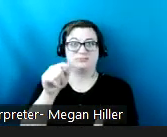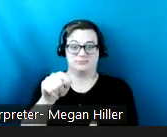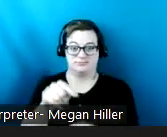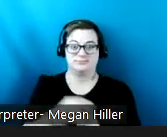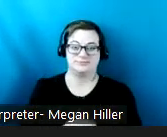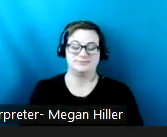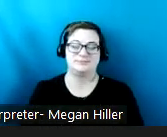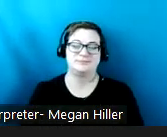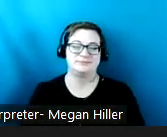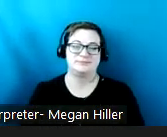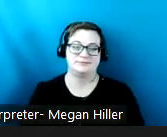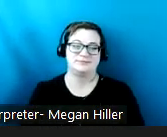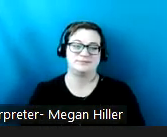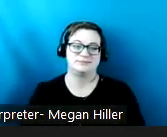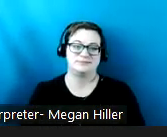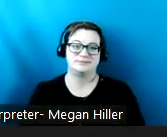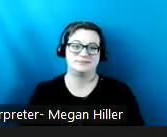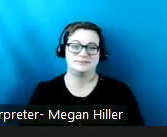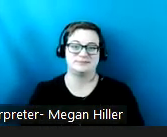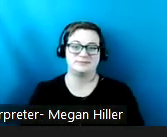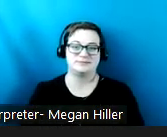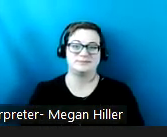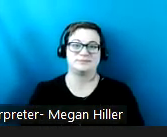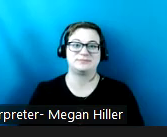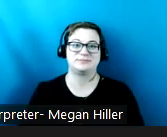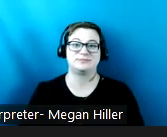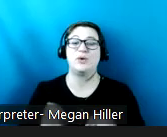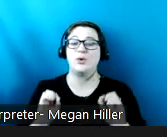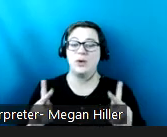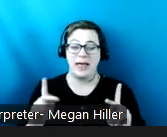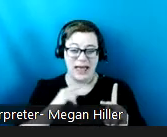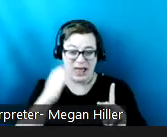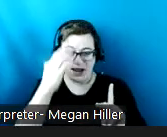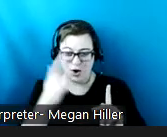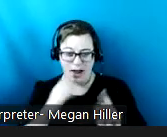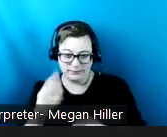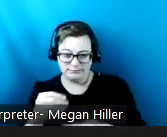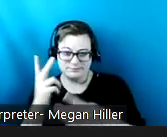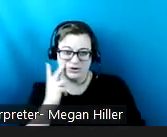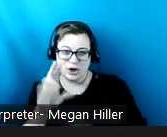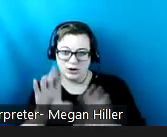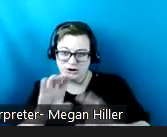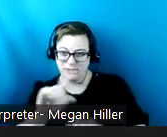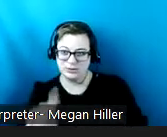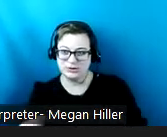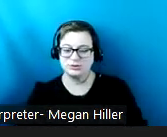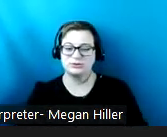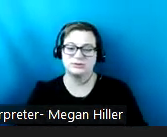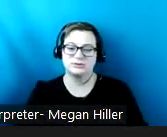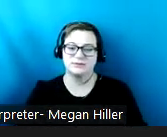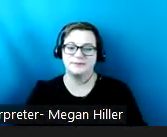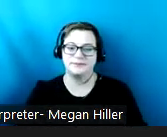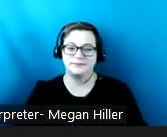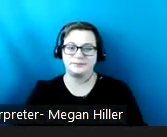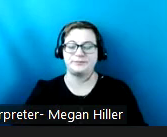with all court-ordered treatment. Next slide. Okay, and I know I saw a chat. I didn't get a chance. Let's see. Okay,